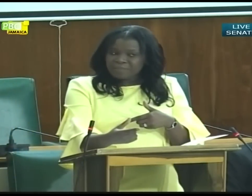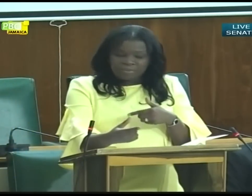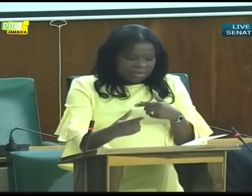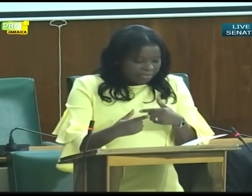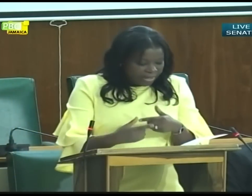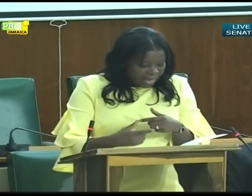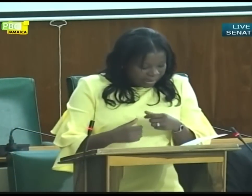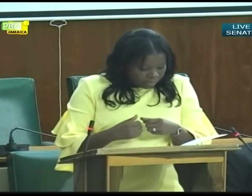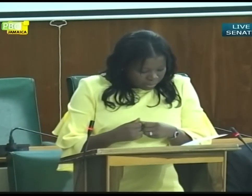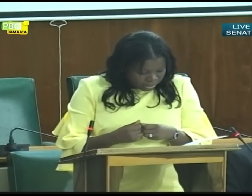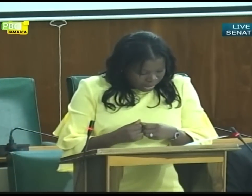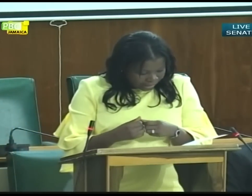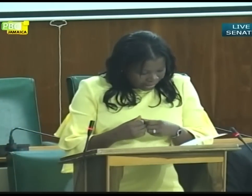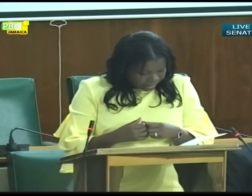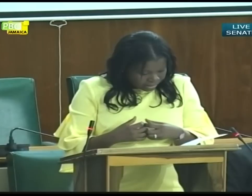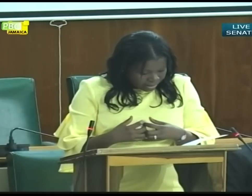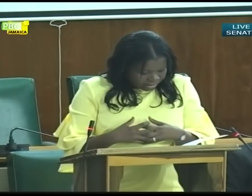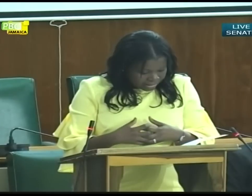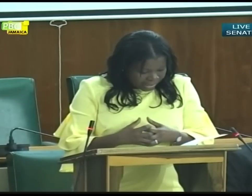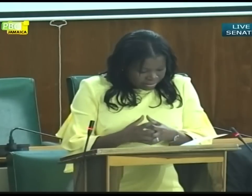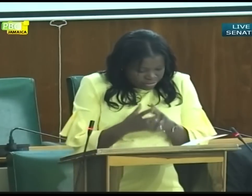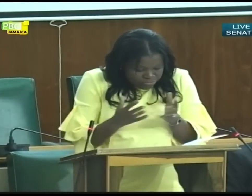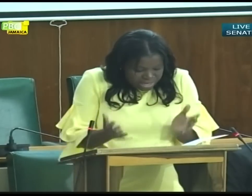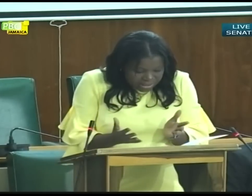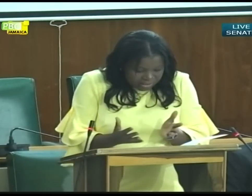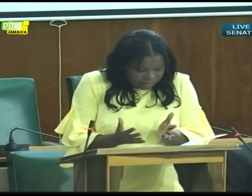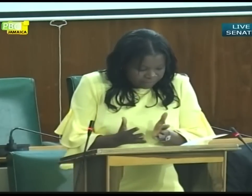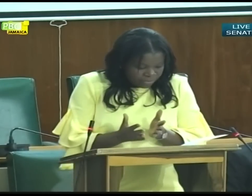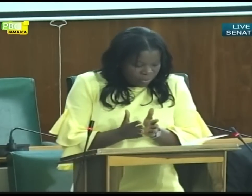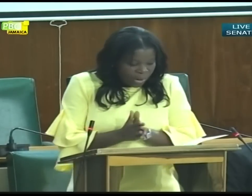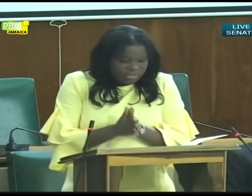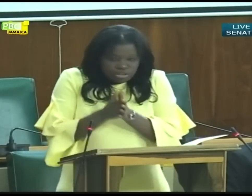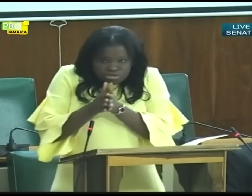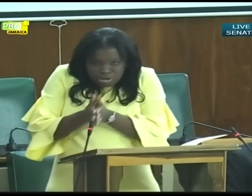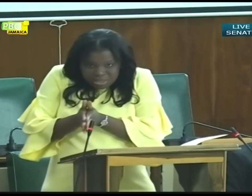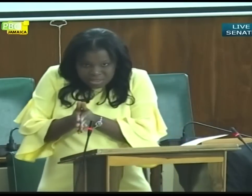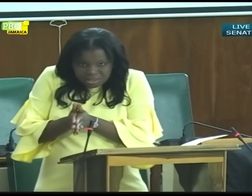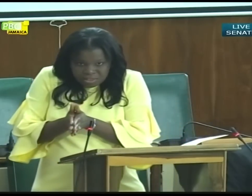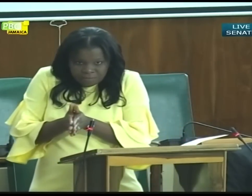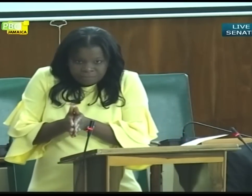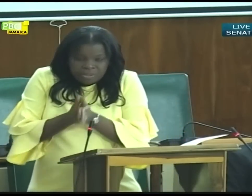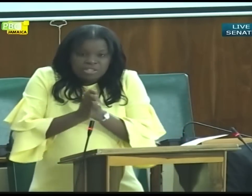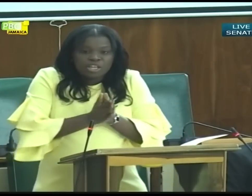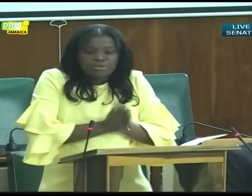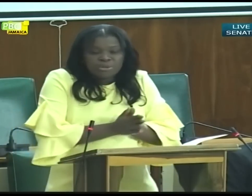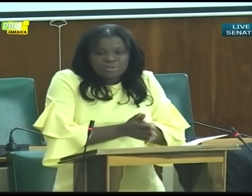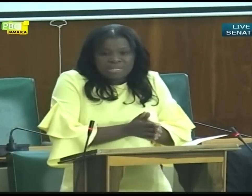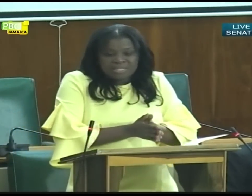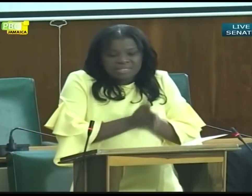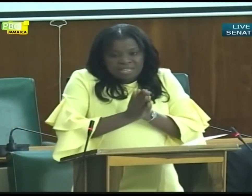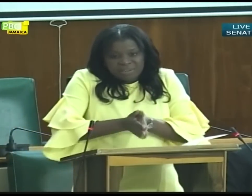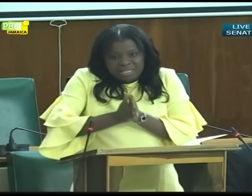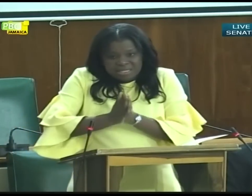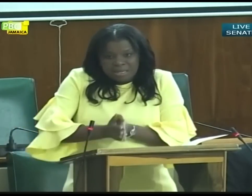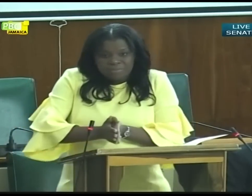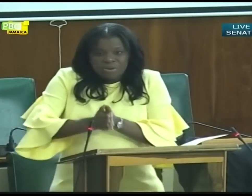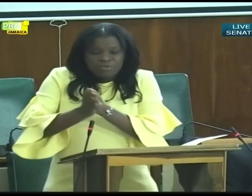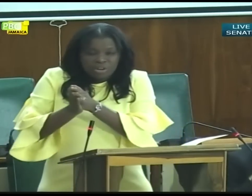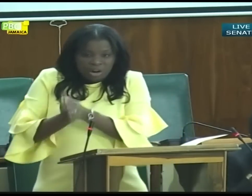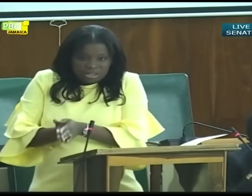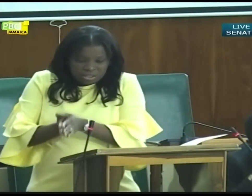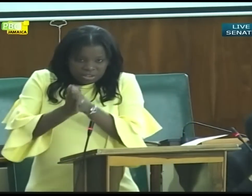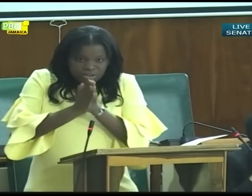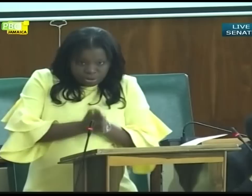remunerated, then I cannot understand the reason why the trustee is not remunerated, save and except